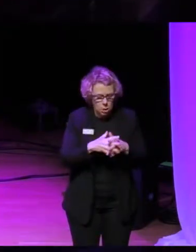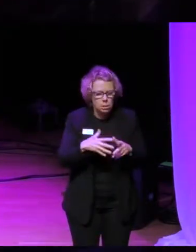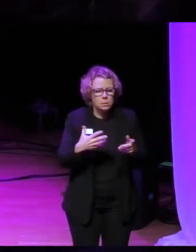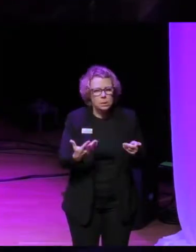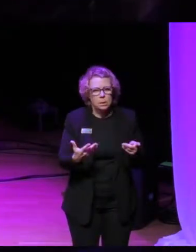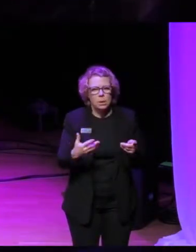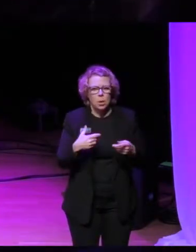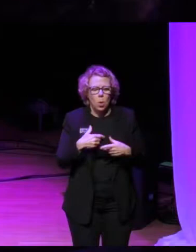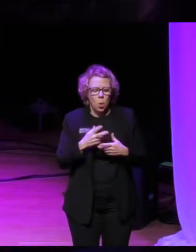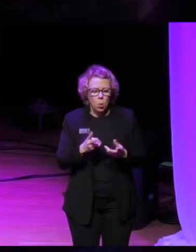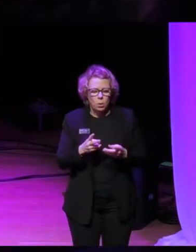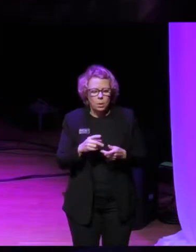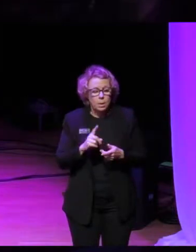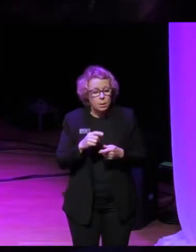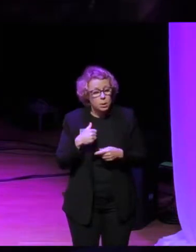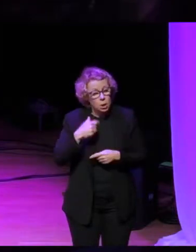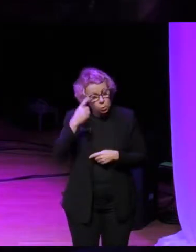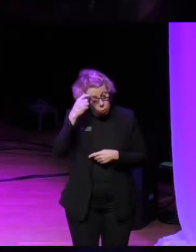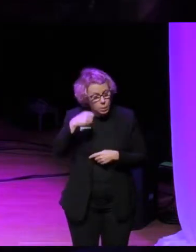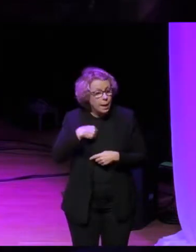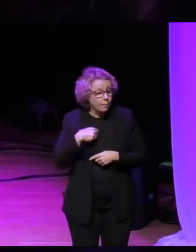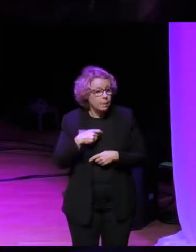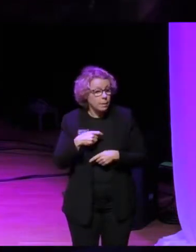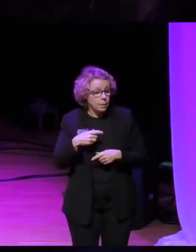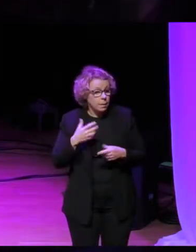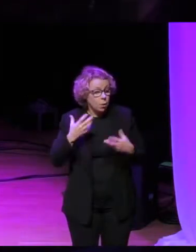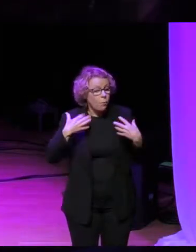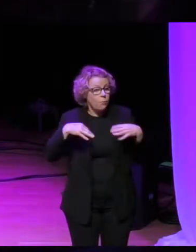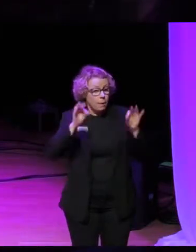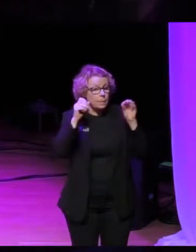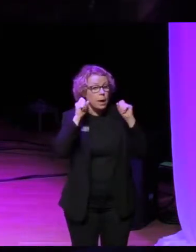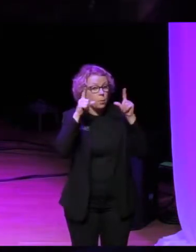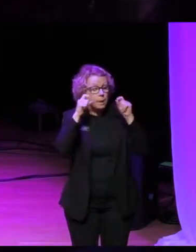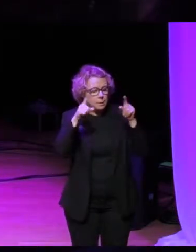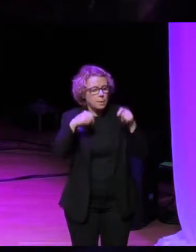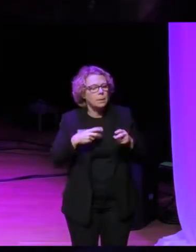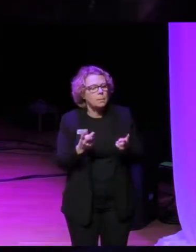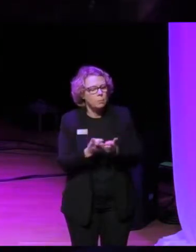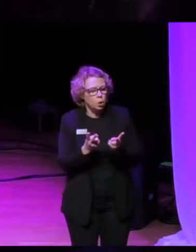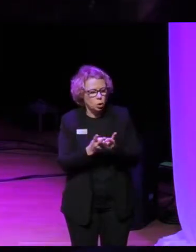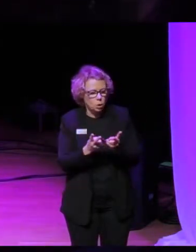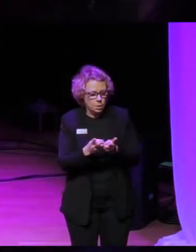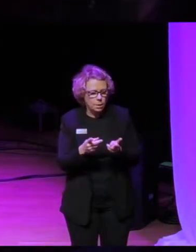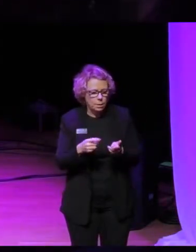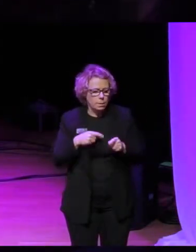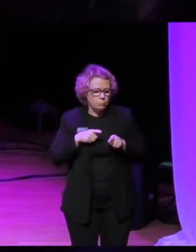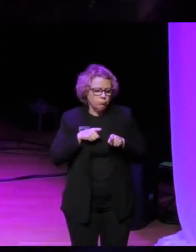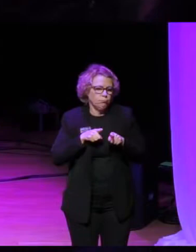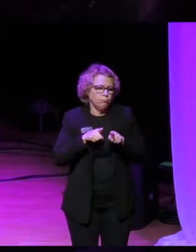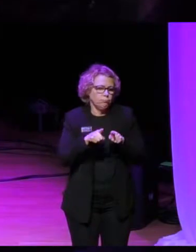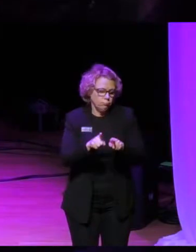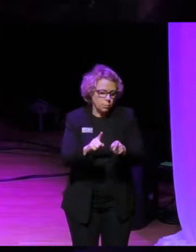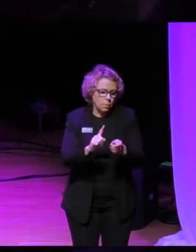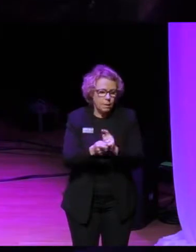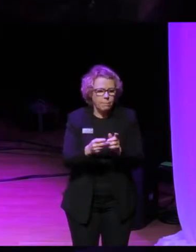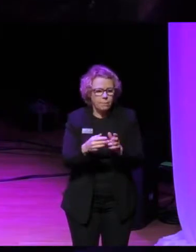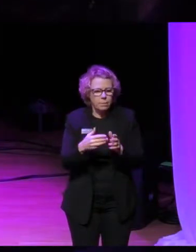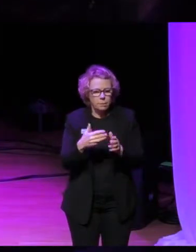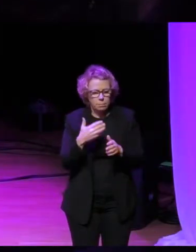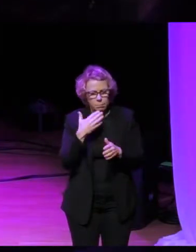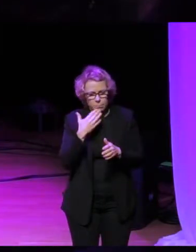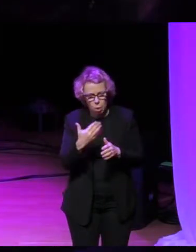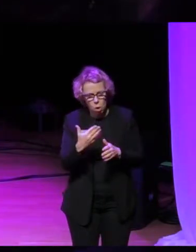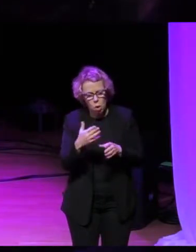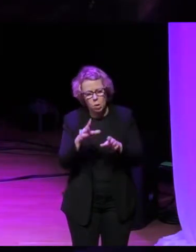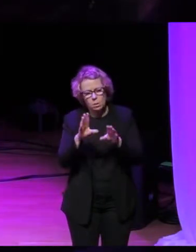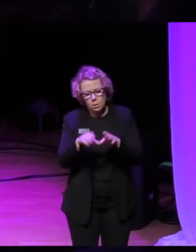officials. And I think that public attention supplemented and supported the litigation work. They went hand in hand to